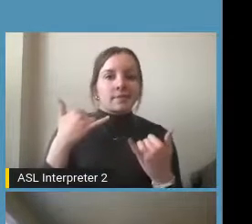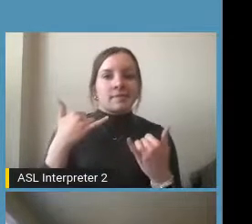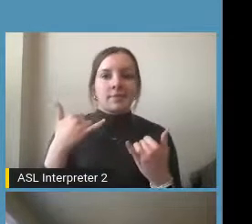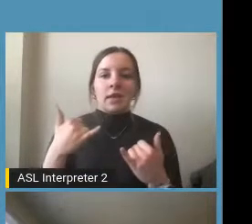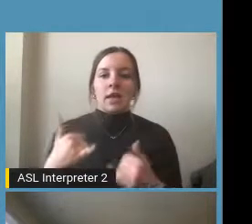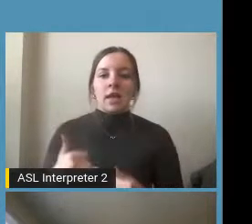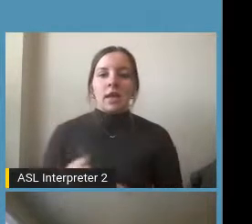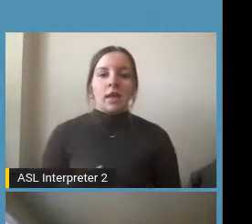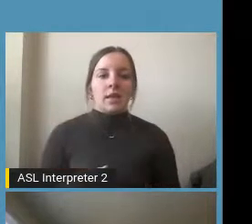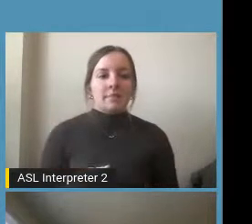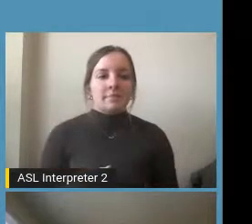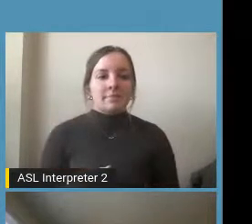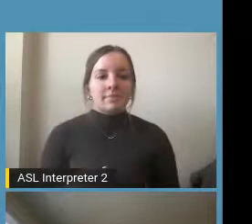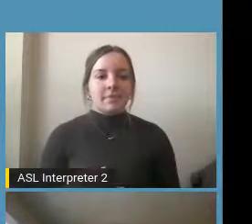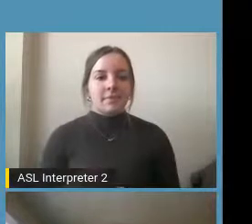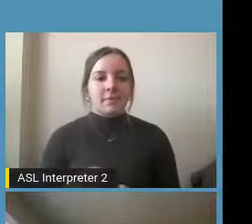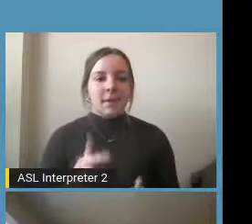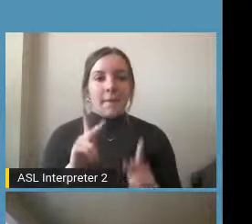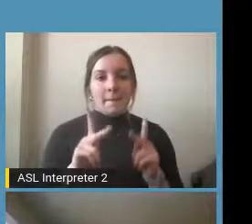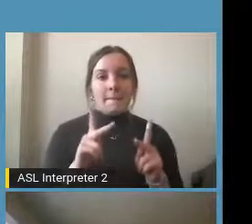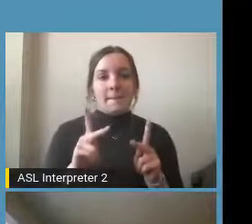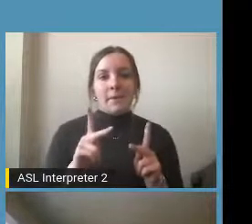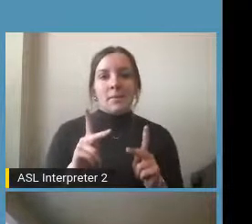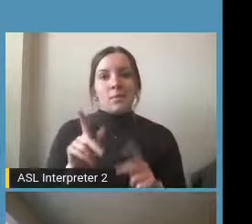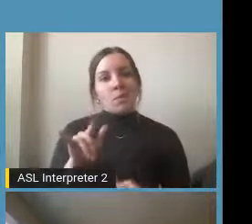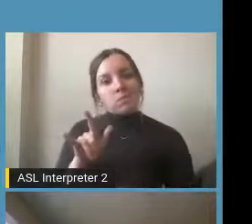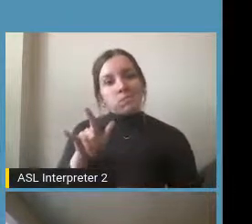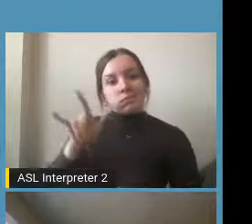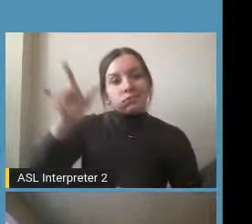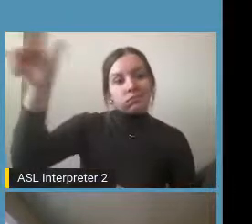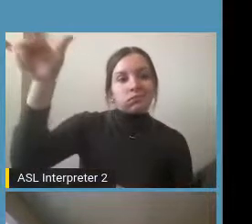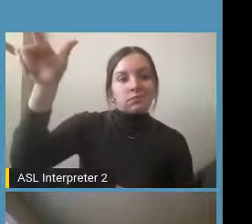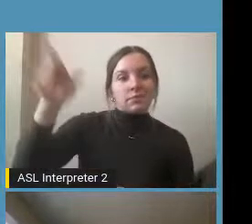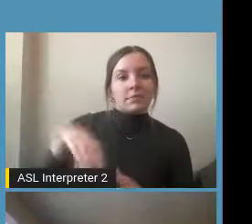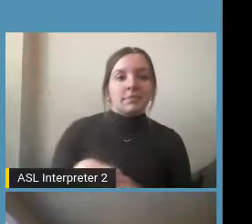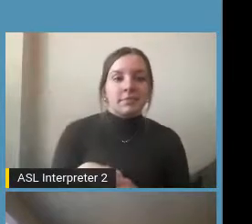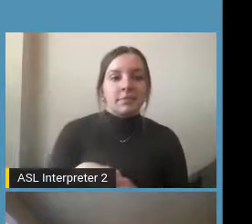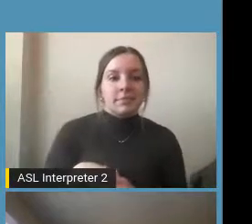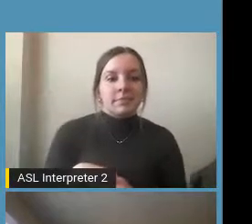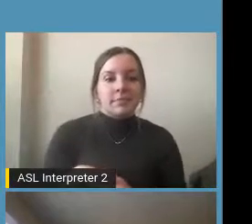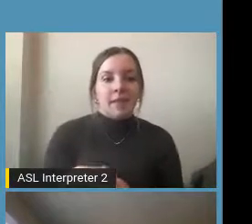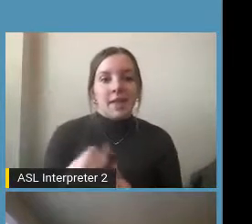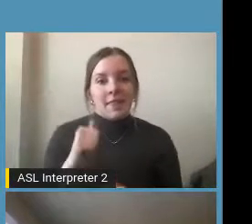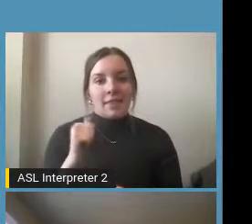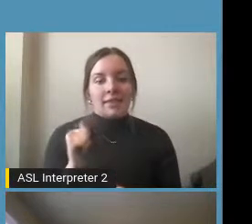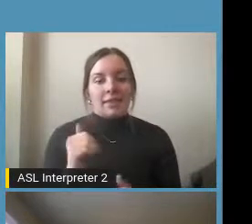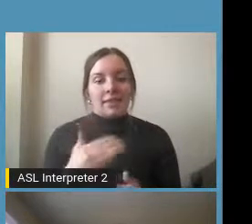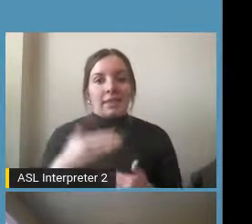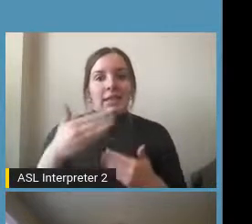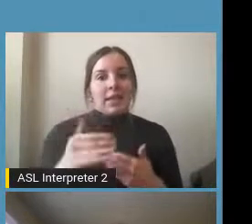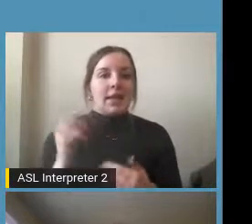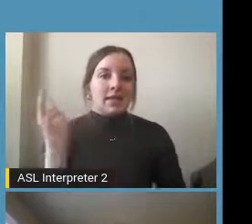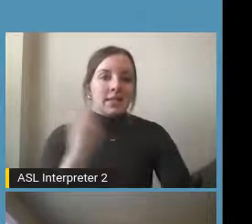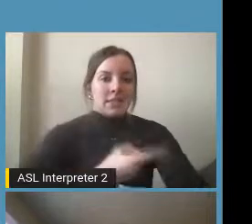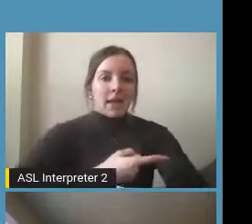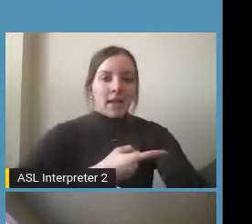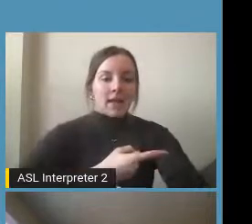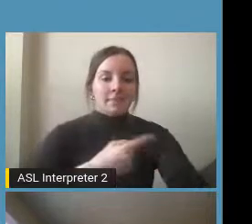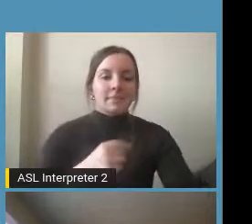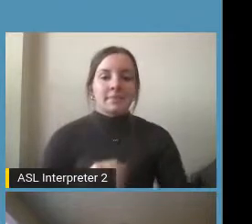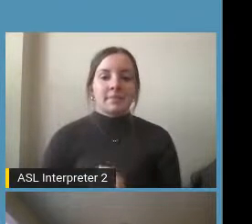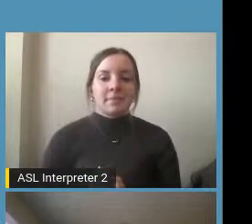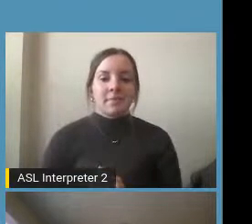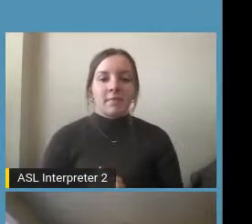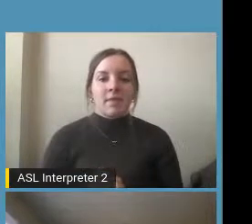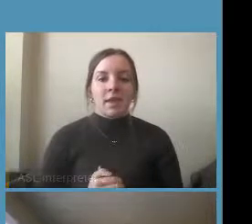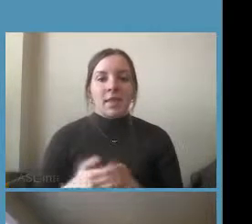with some carry-on luggage. They'd be there overnight, be back at our place, and then a couple weeks later, we'd have the